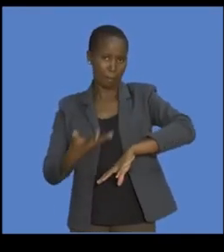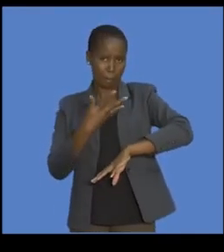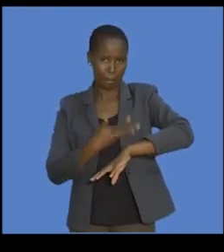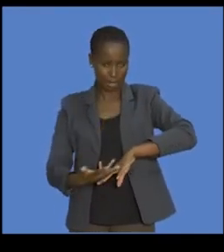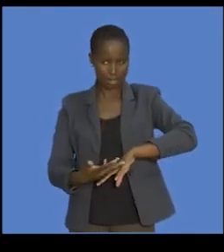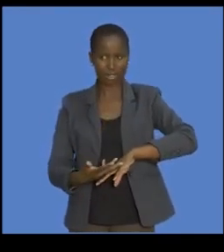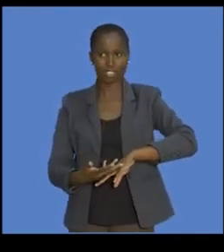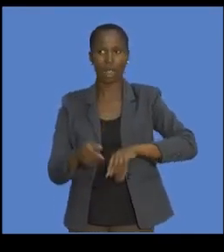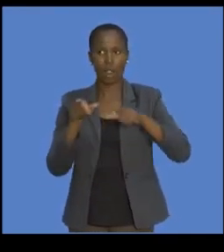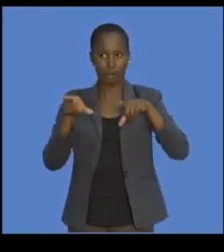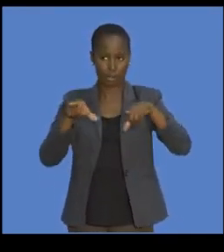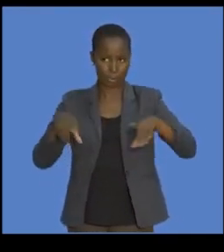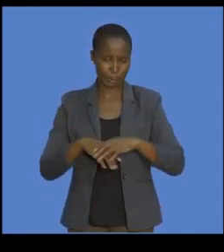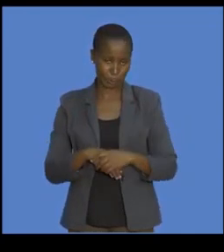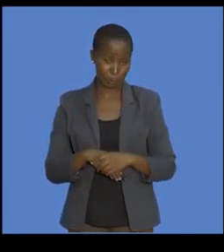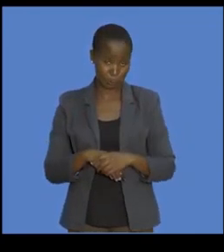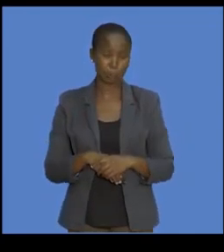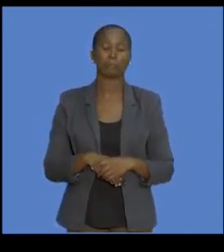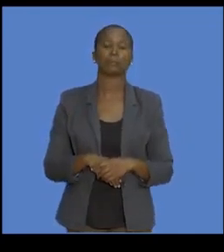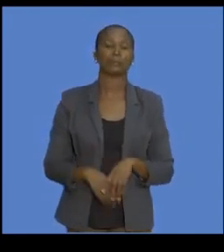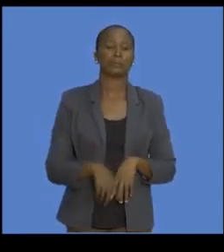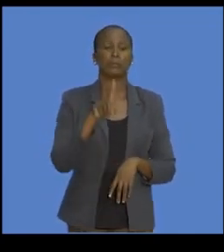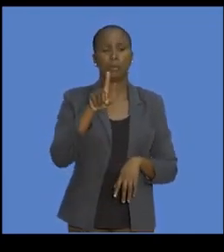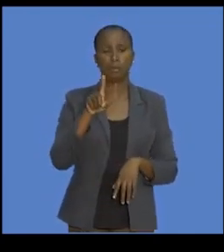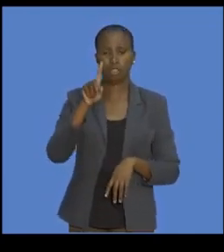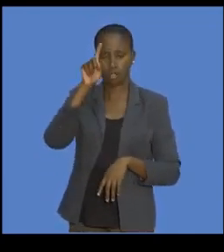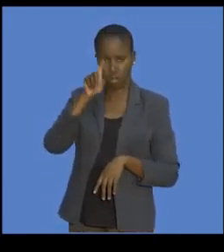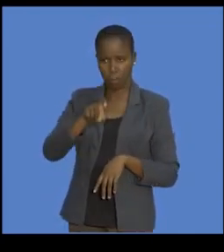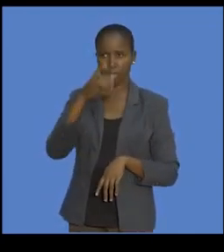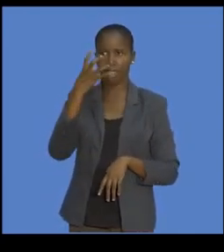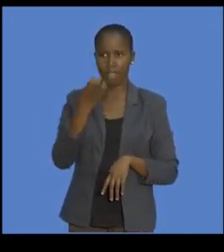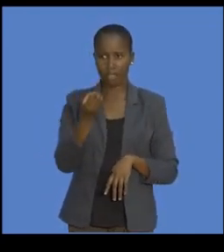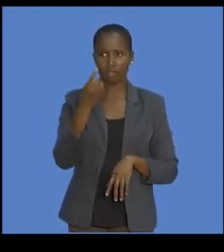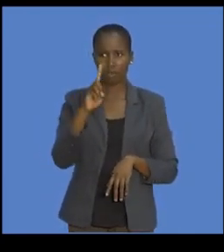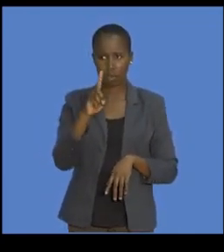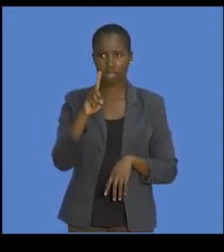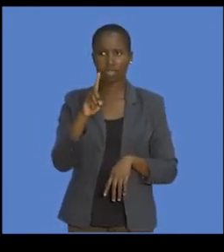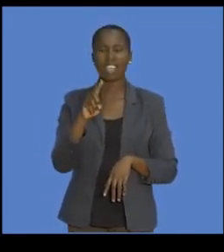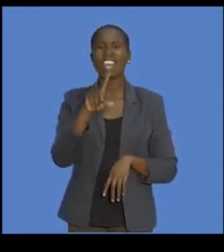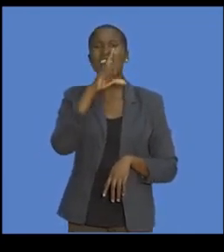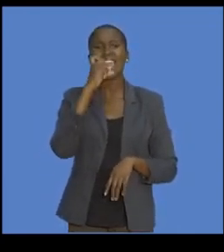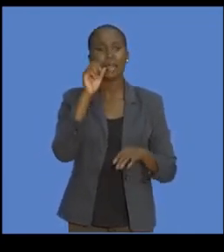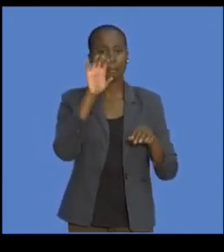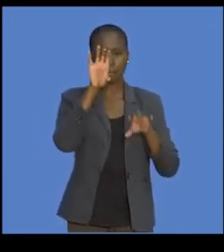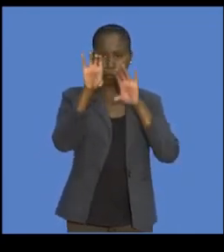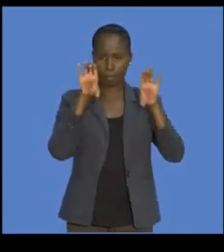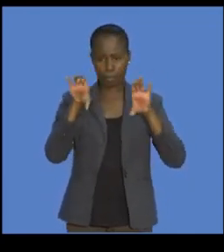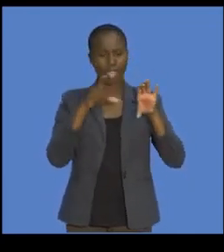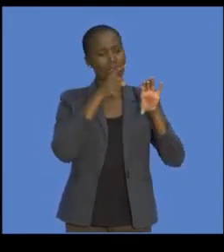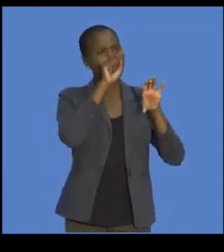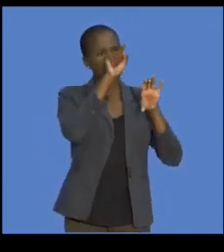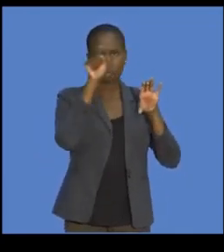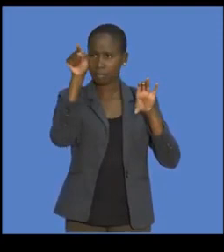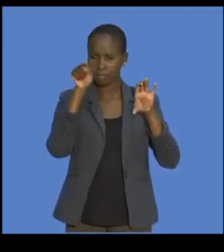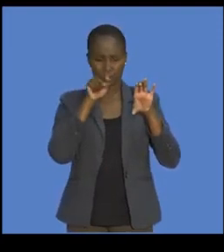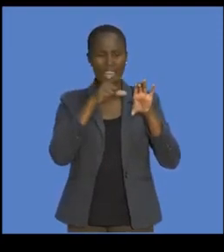that, you need to provide labels to the following, and this is essentially a slide that shows you the control